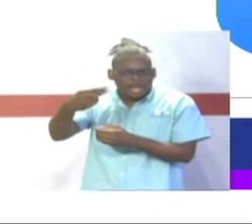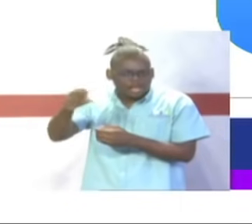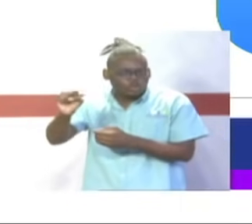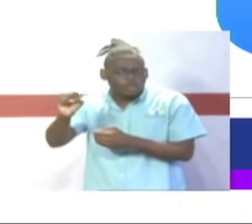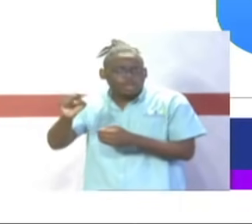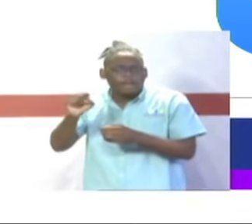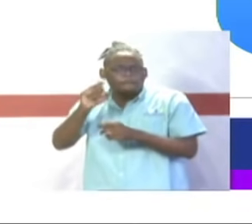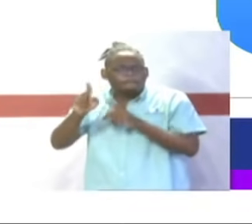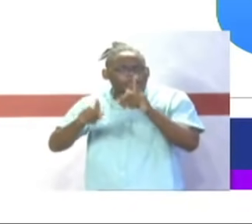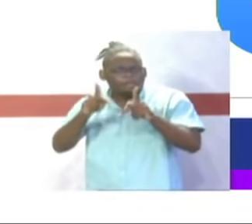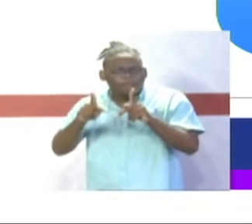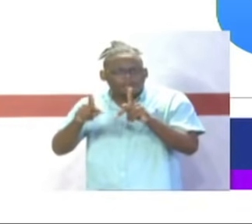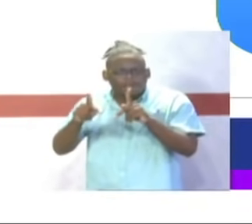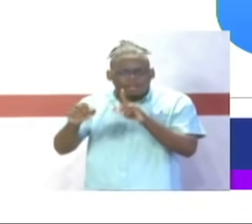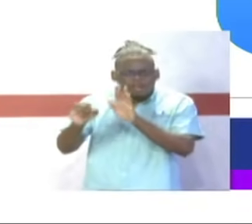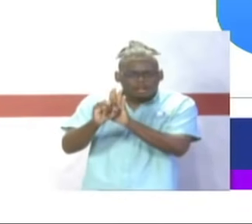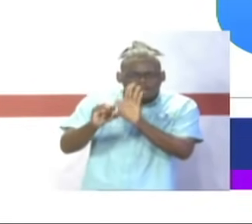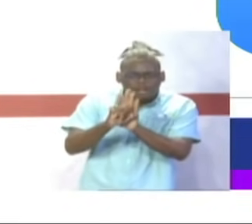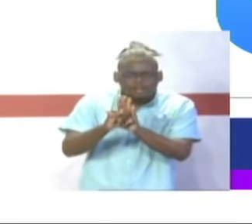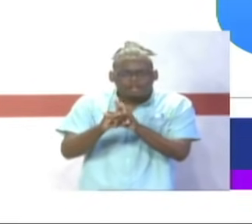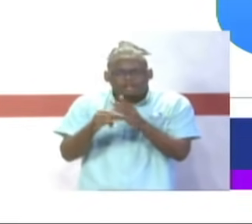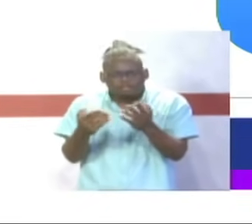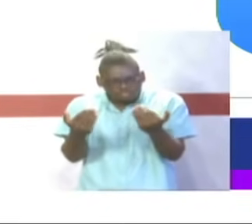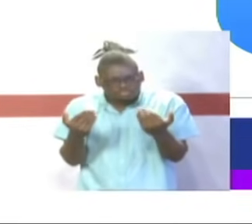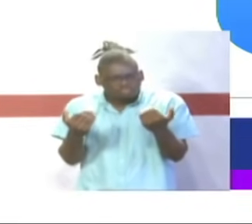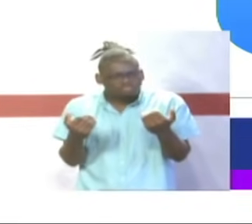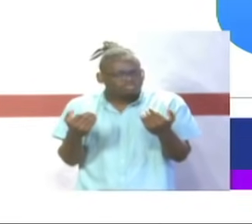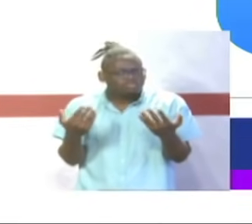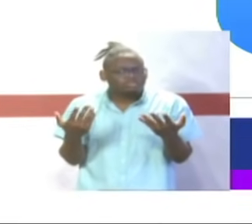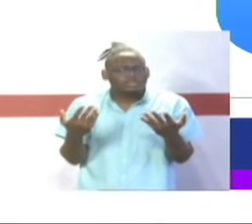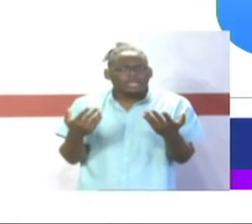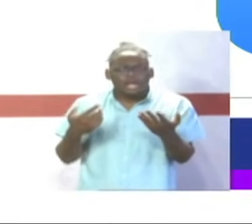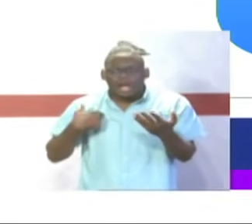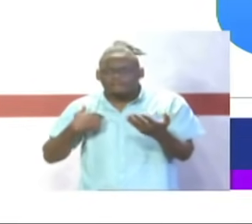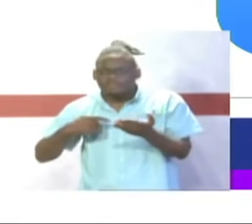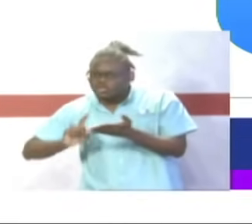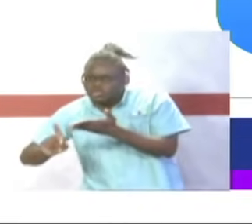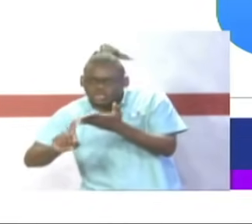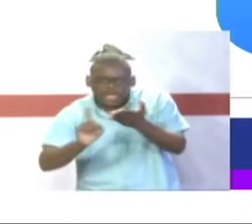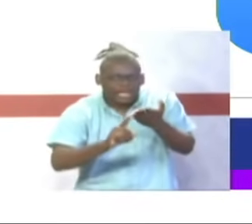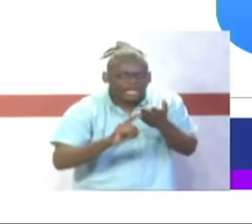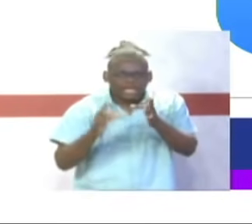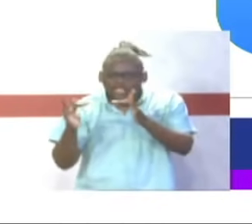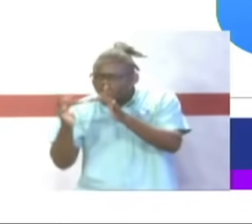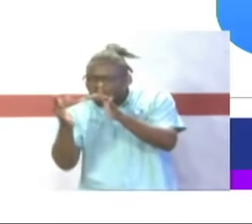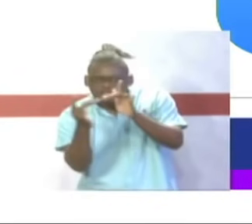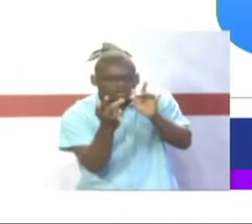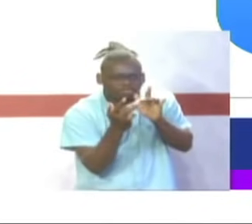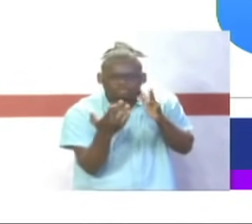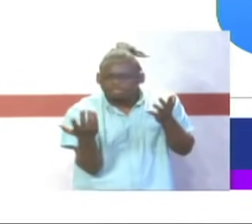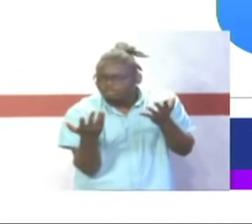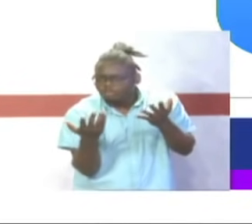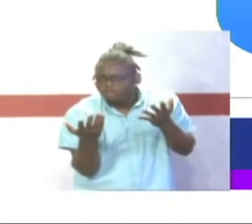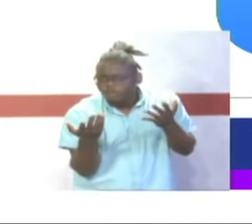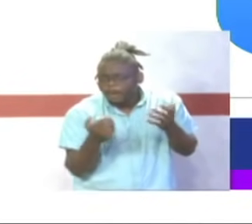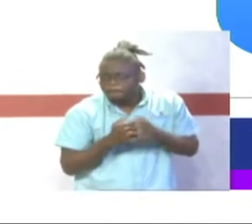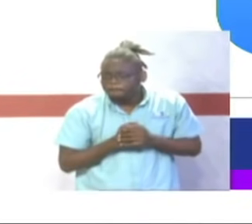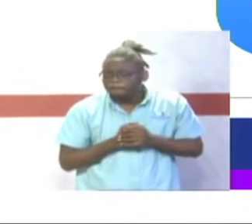identified. And two, will the ministry be looking at reopening team sports or